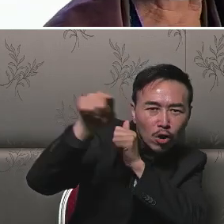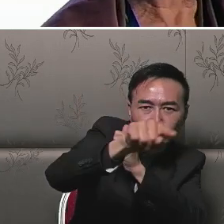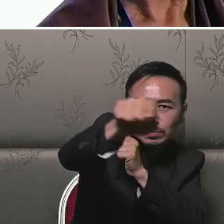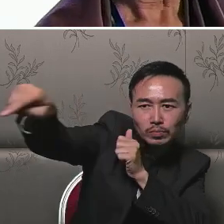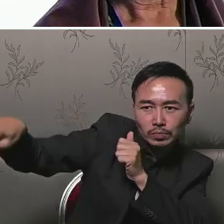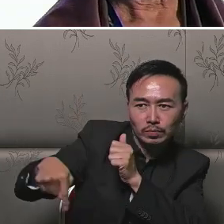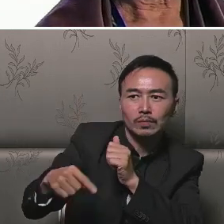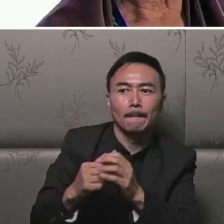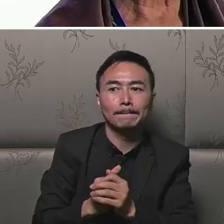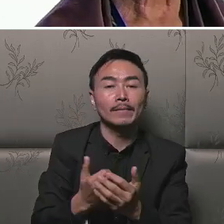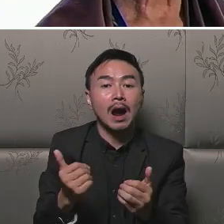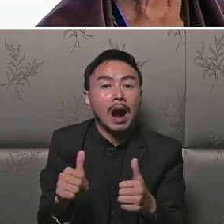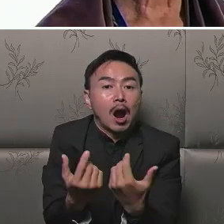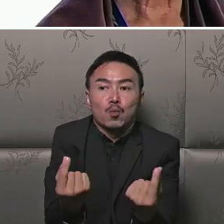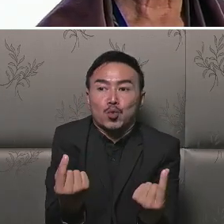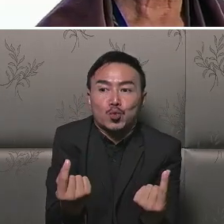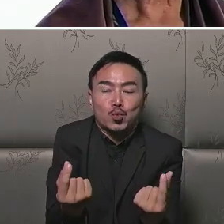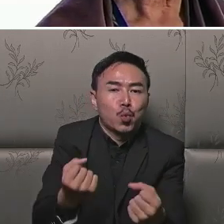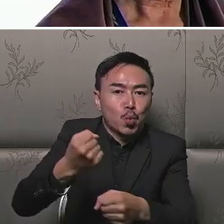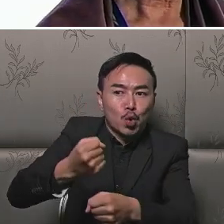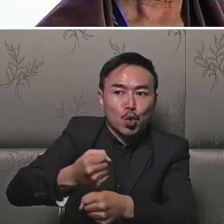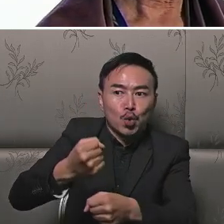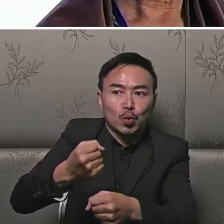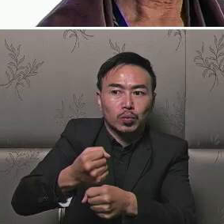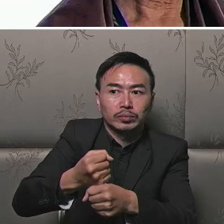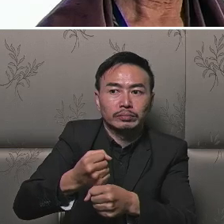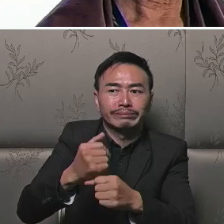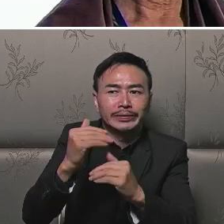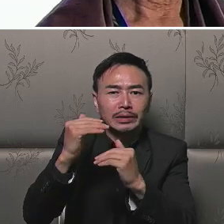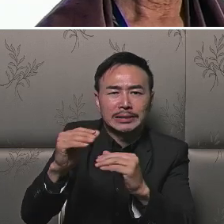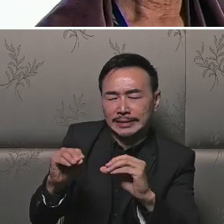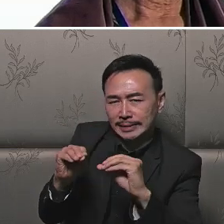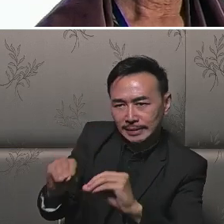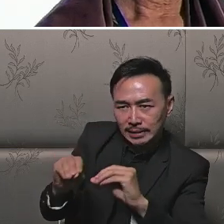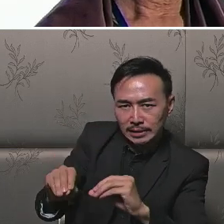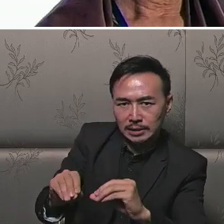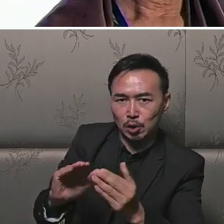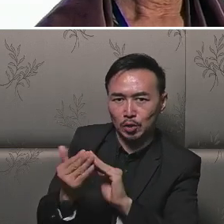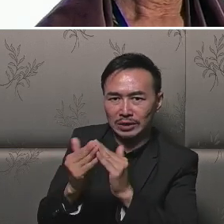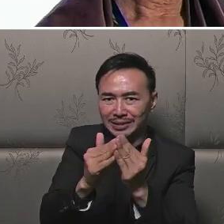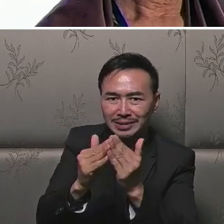is to enhance and empower